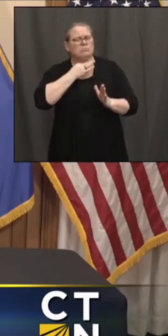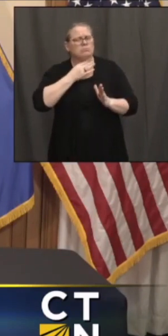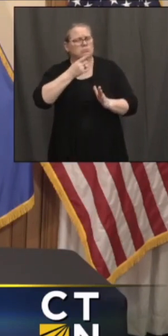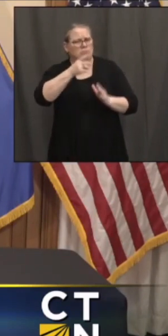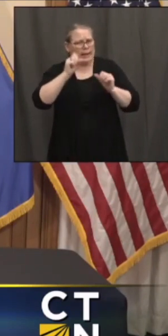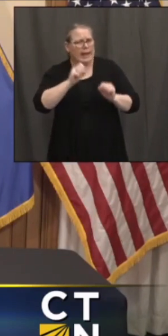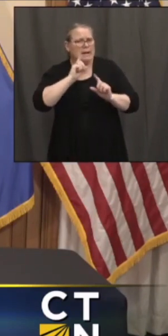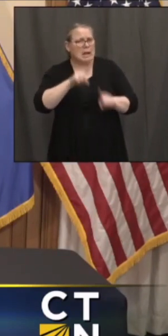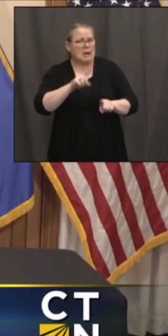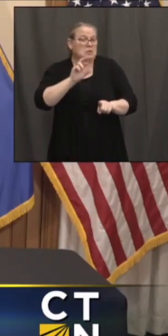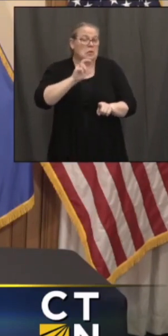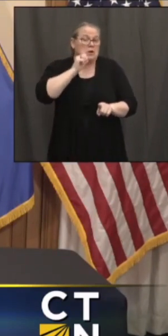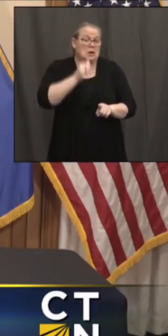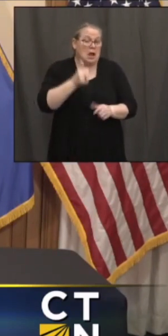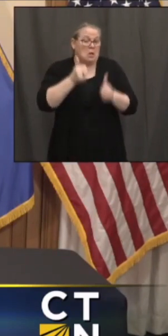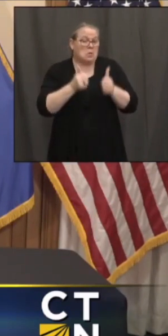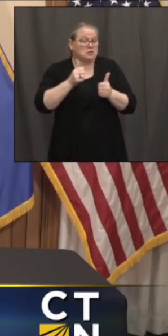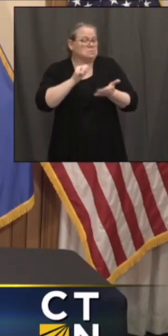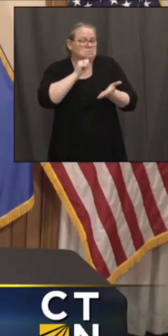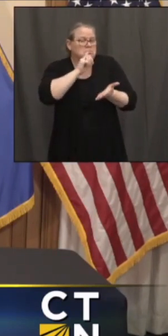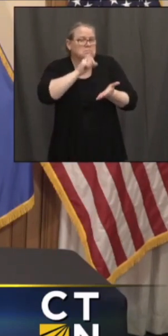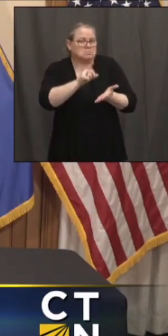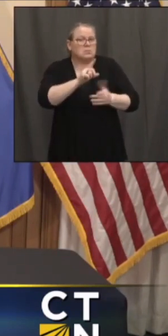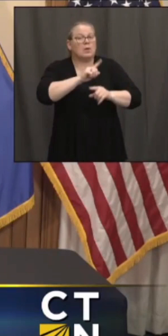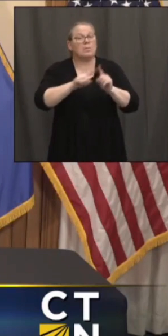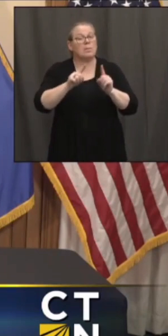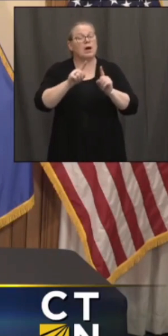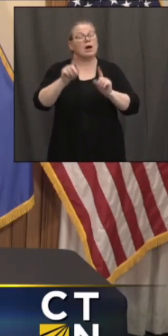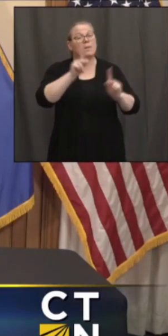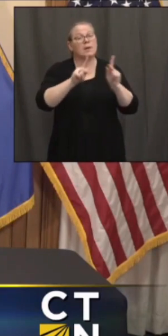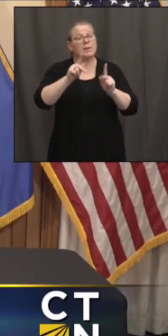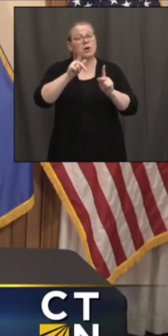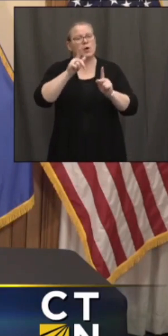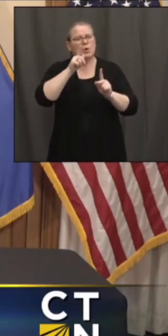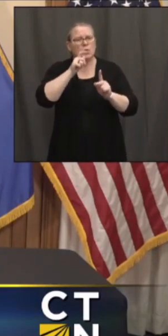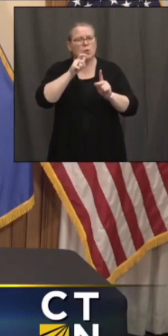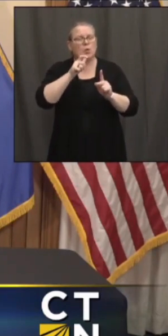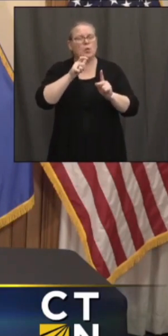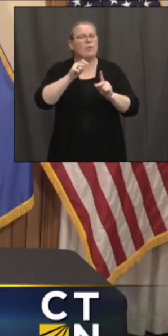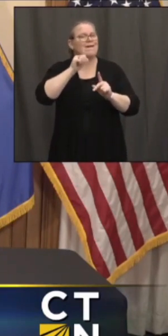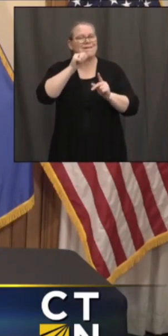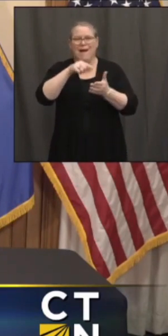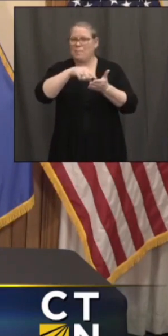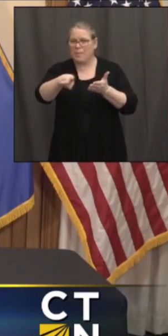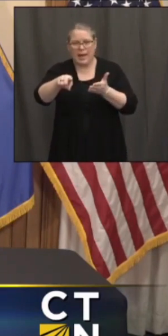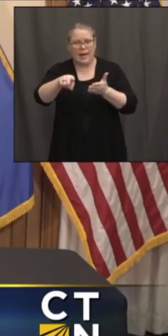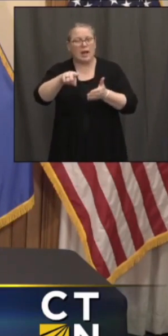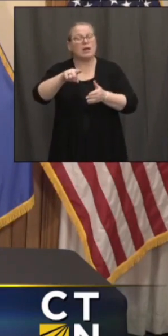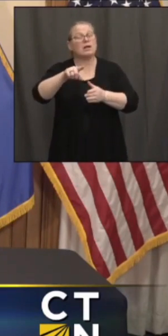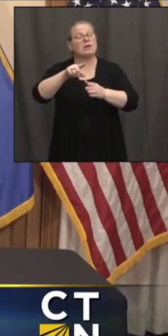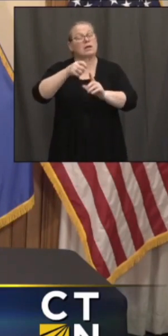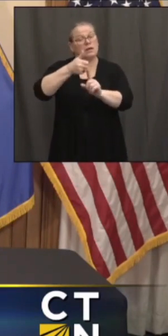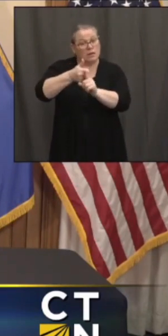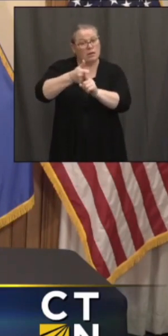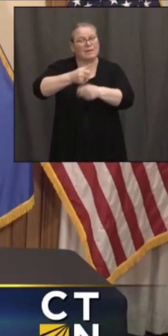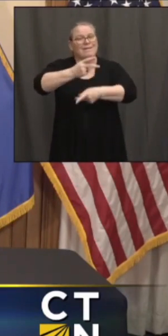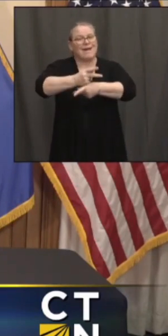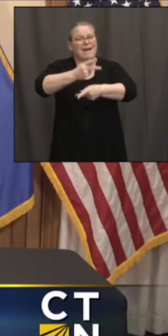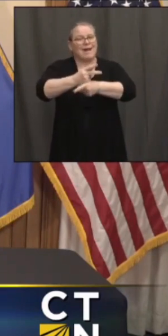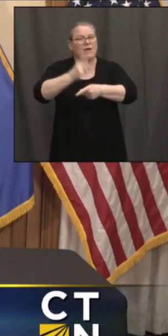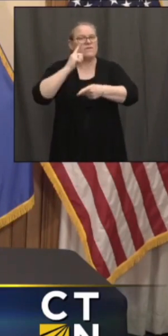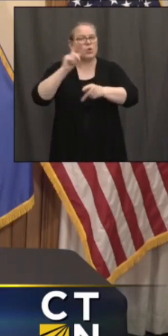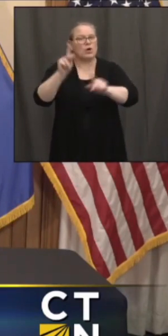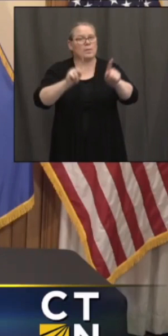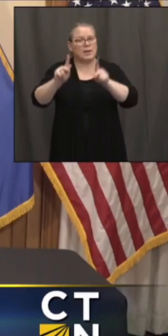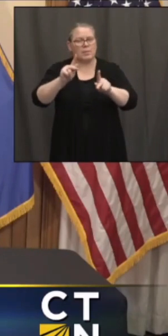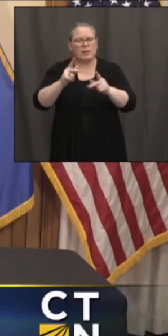what's happening with vaccinations for uncompensated caregivers. At one point, it sounded like the issue would be discussed by the